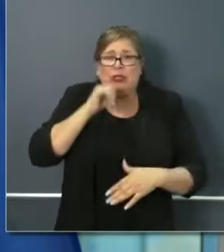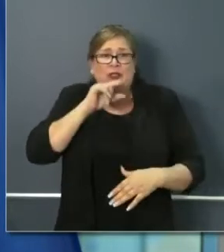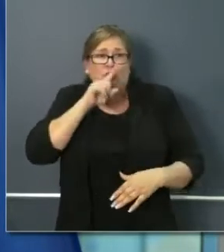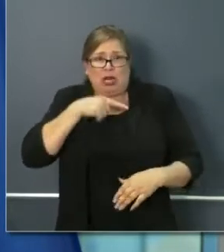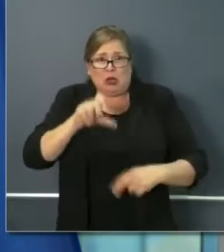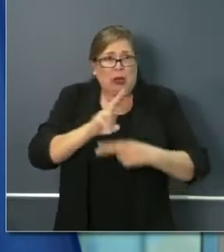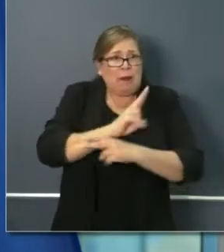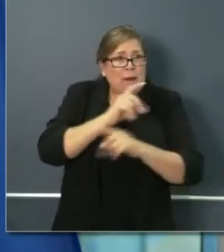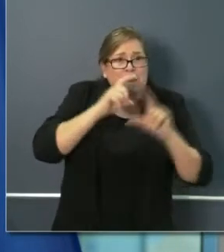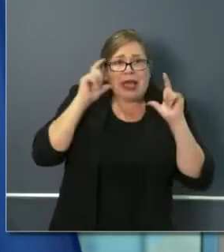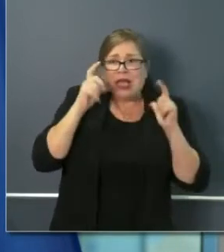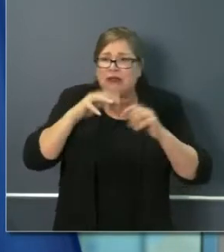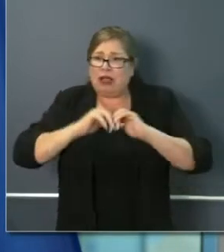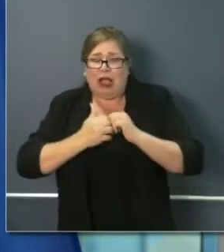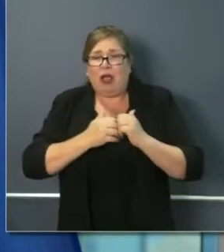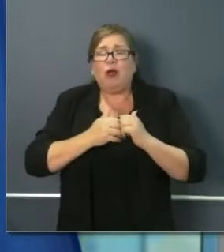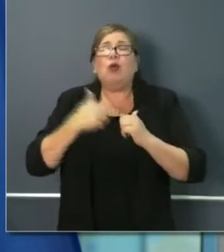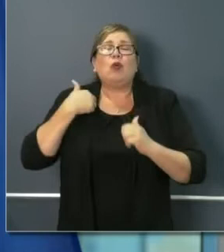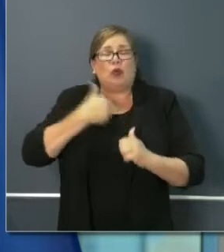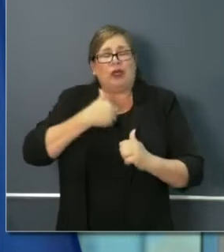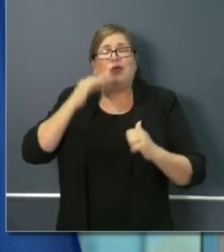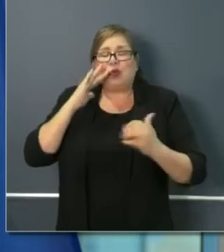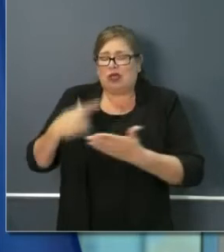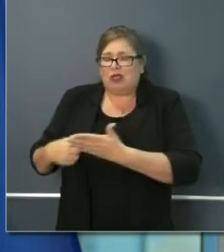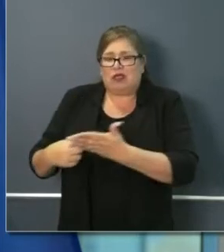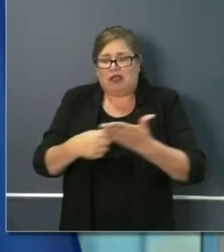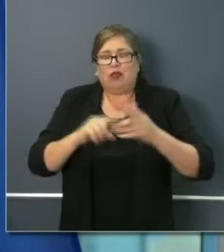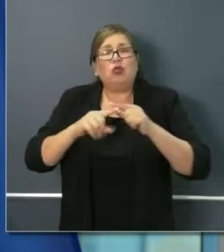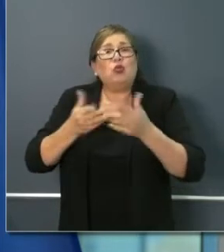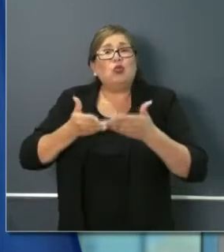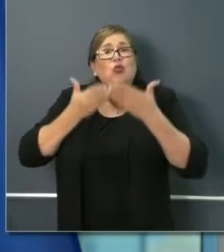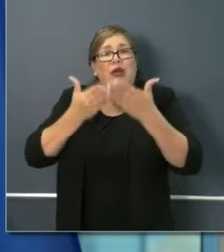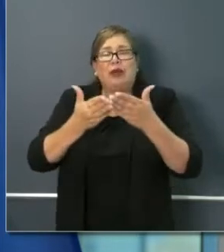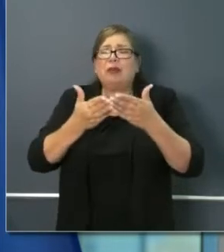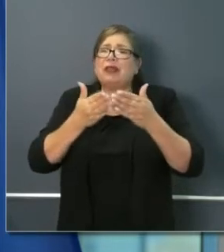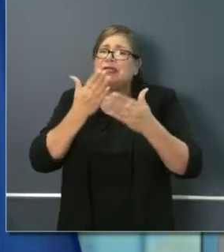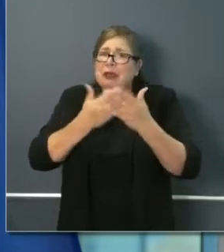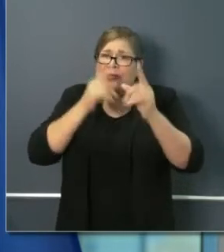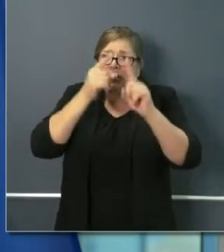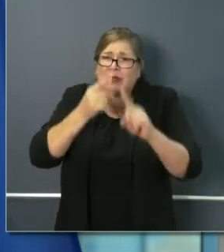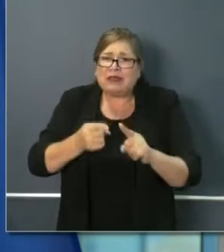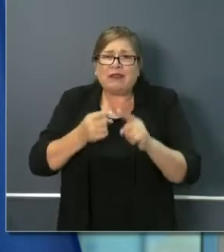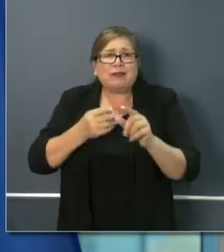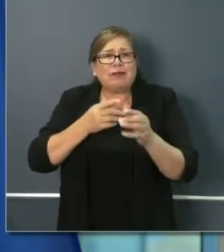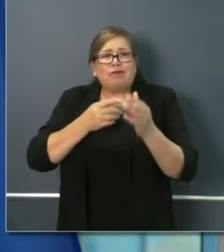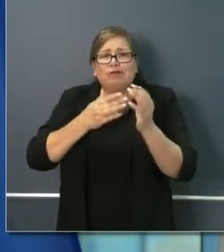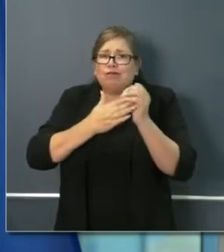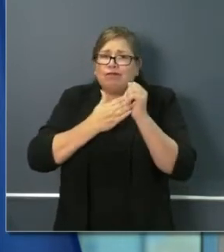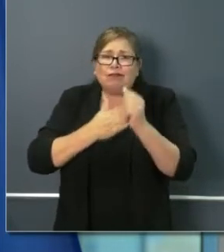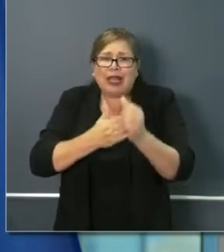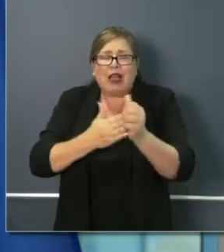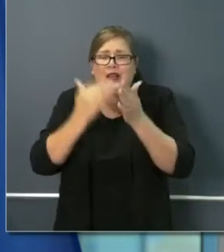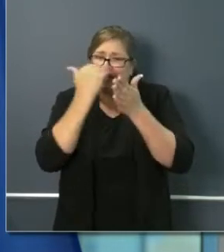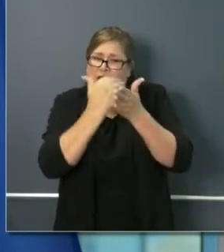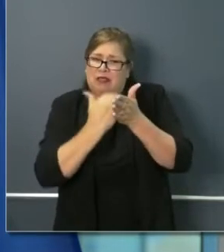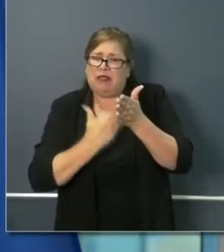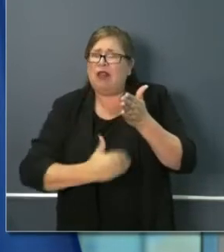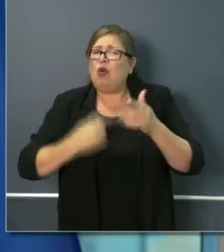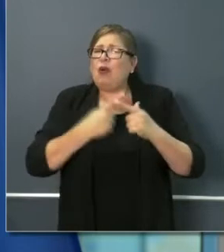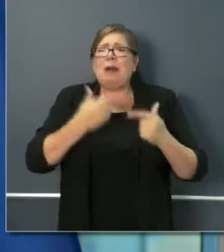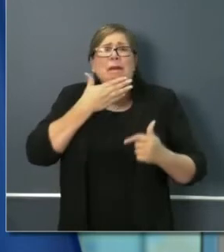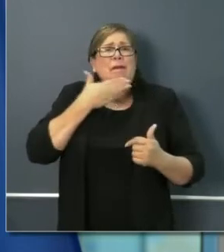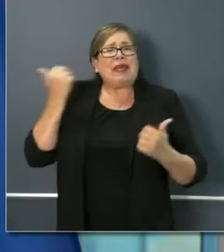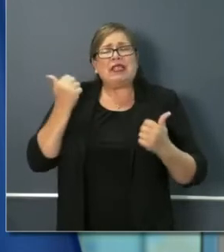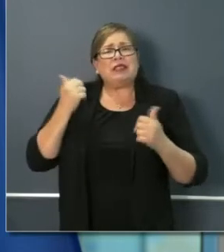recommending specific strategies. And so expect in the next 24 or so hours that the state of California will put out